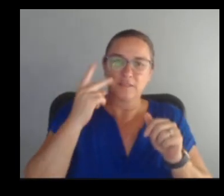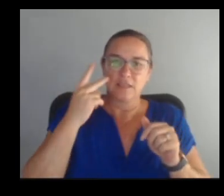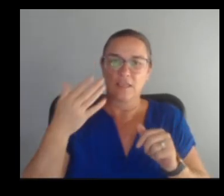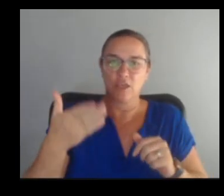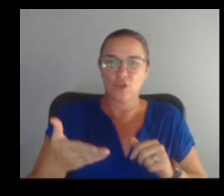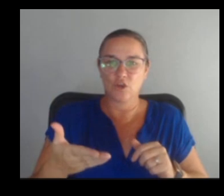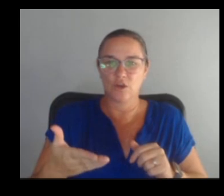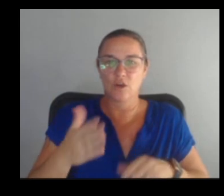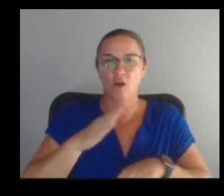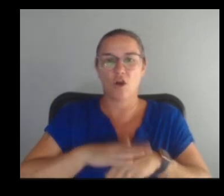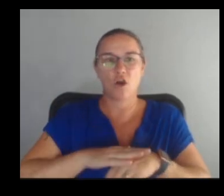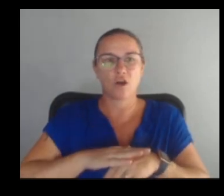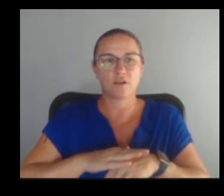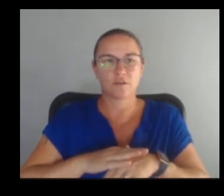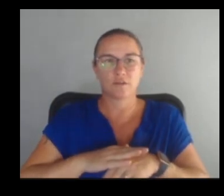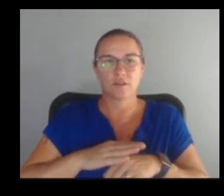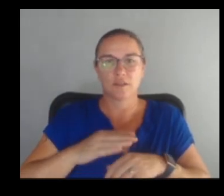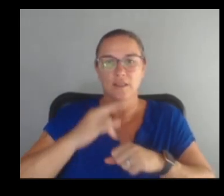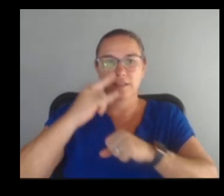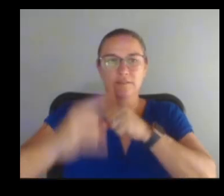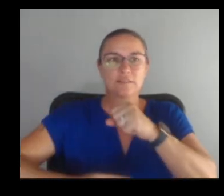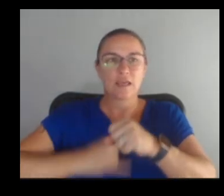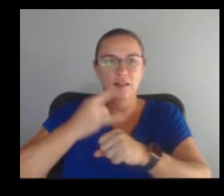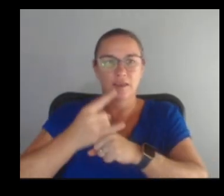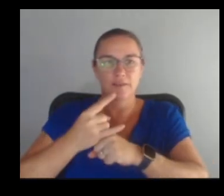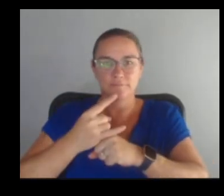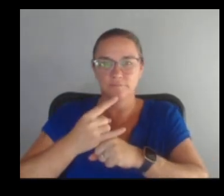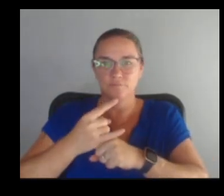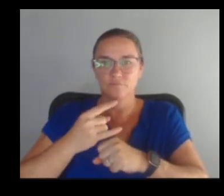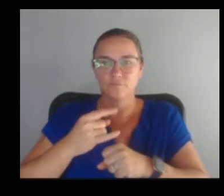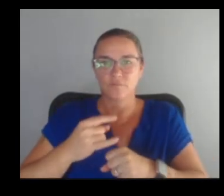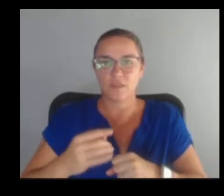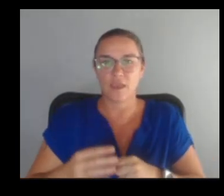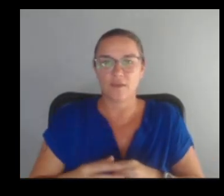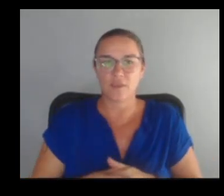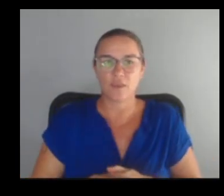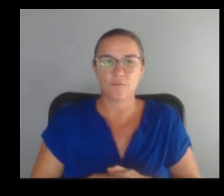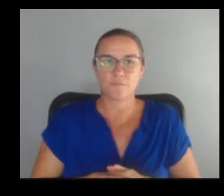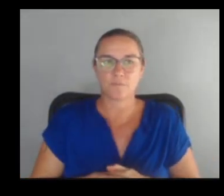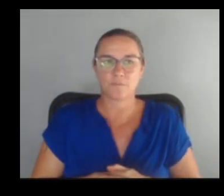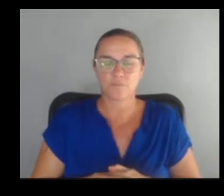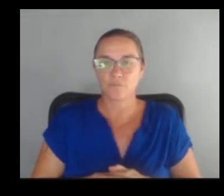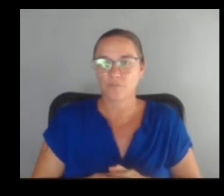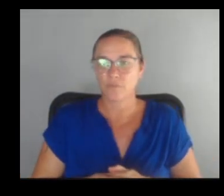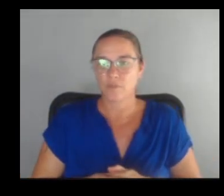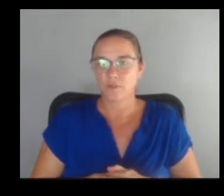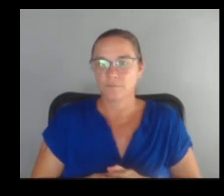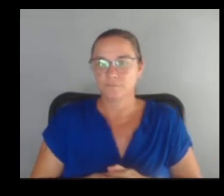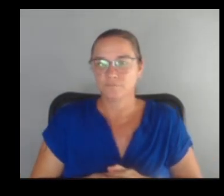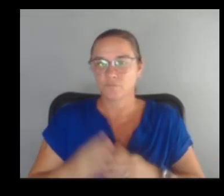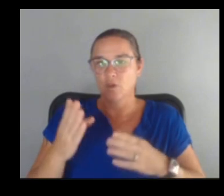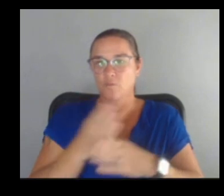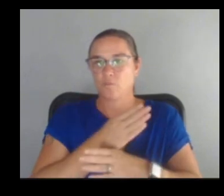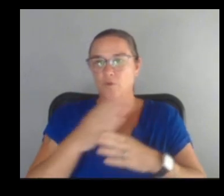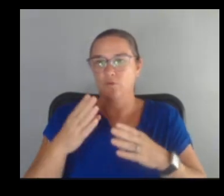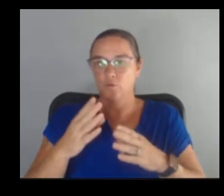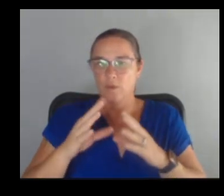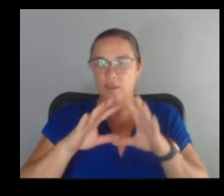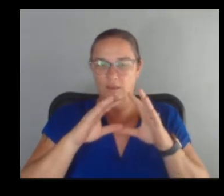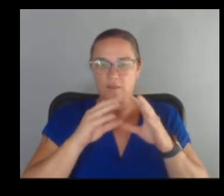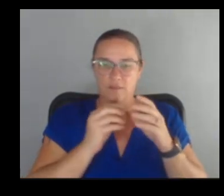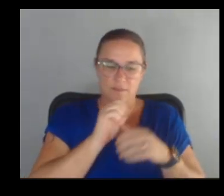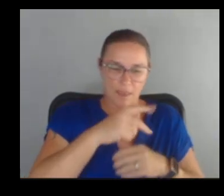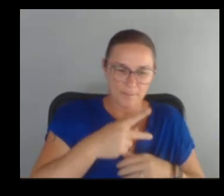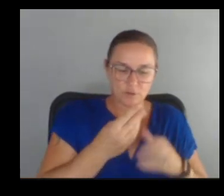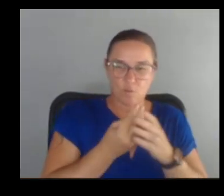on our satellite image. Even between these main bursts of episodes, we have